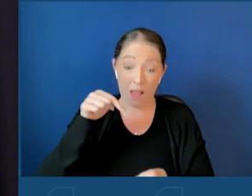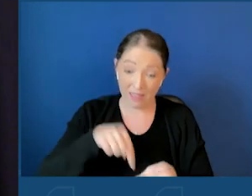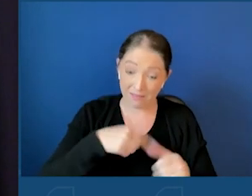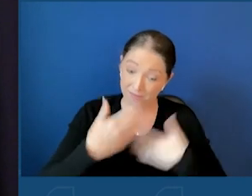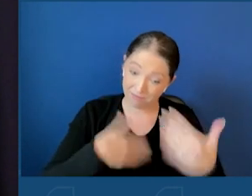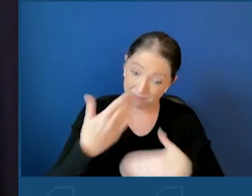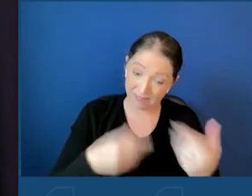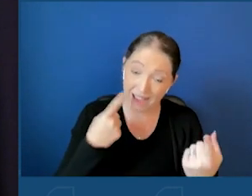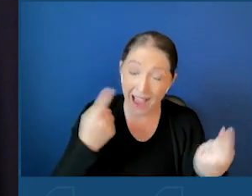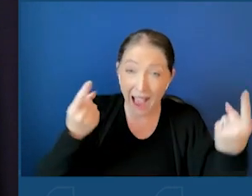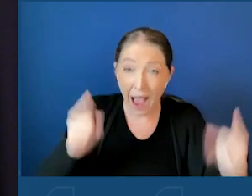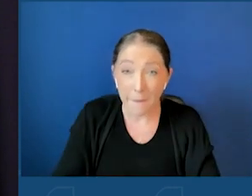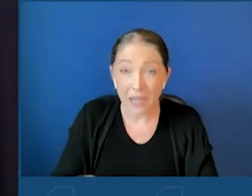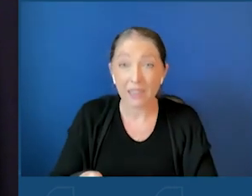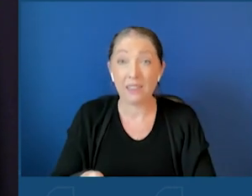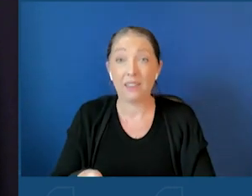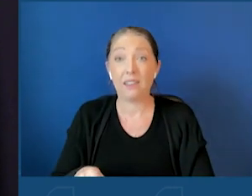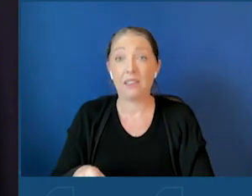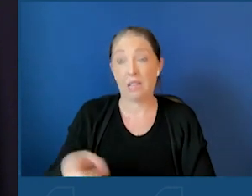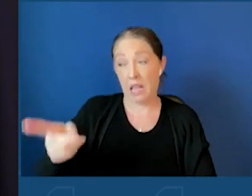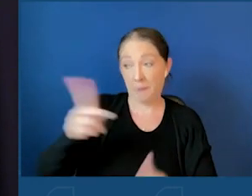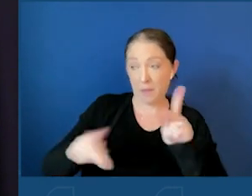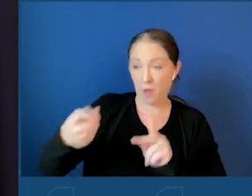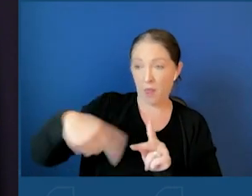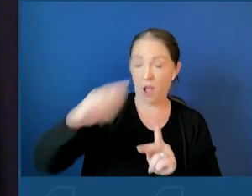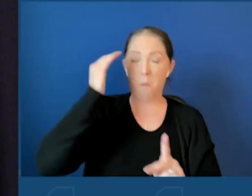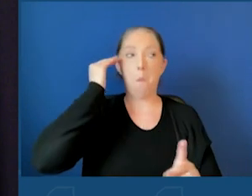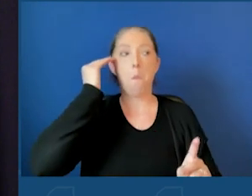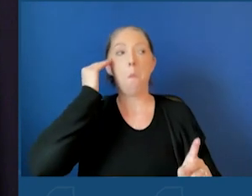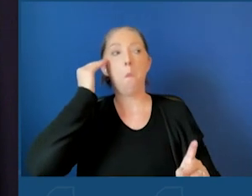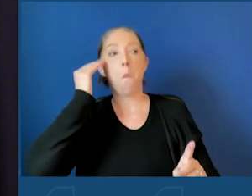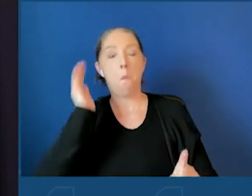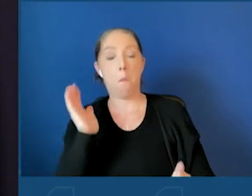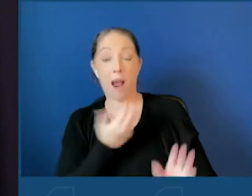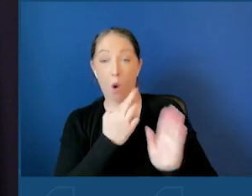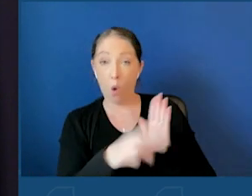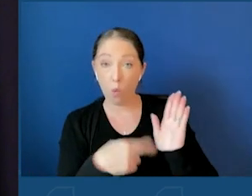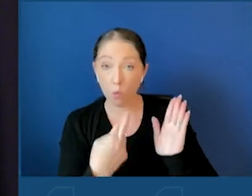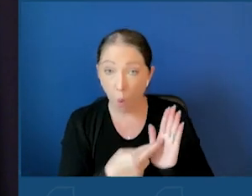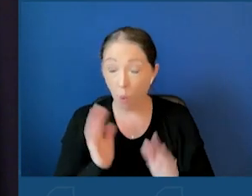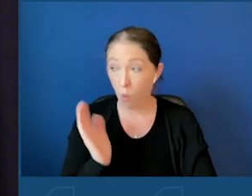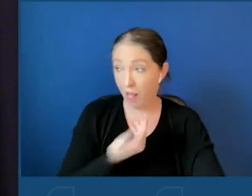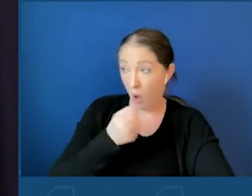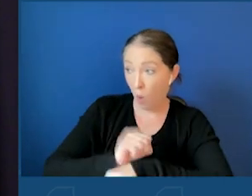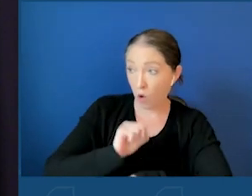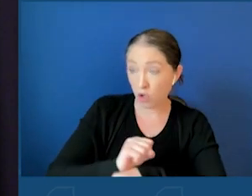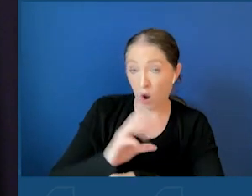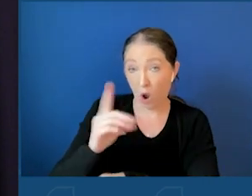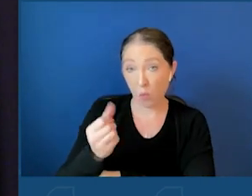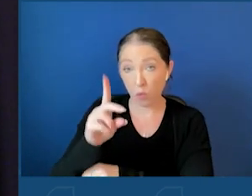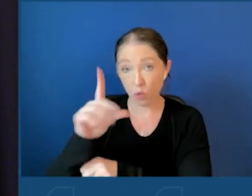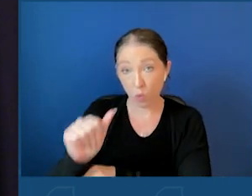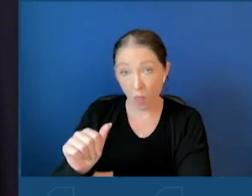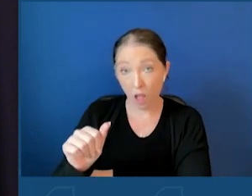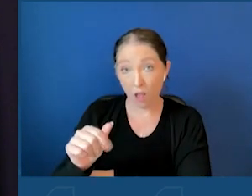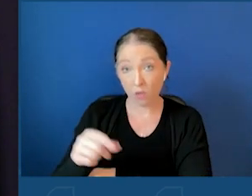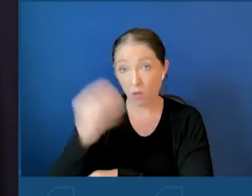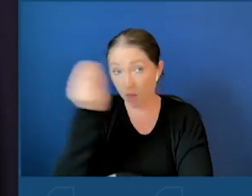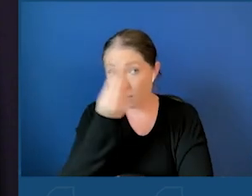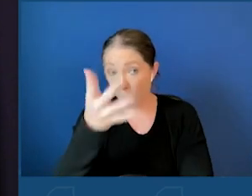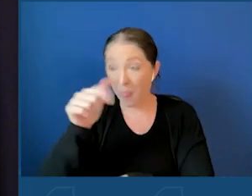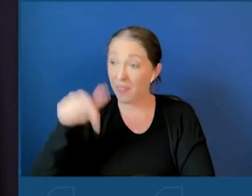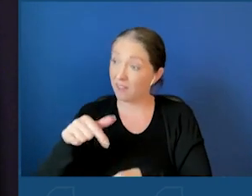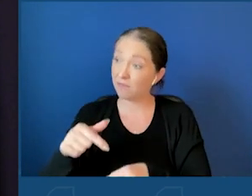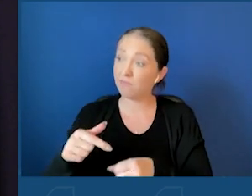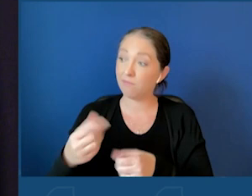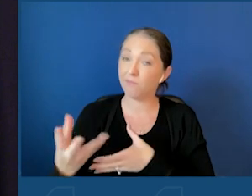known, to making people open up their eyes and be aware of our role and our job as doulas and say this is part of a solution.